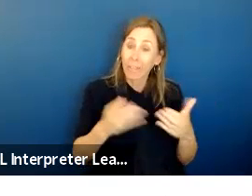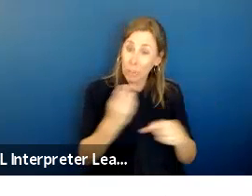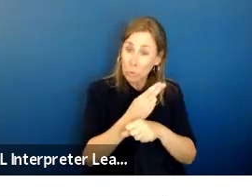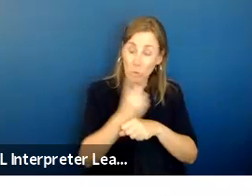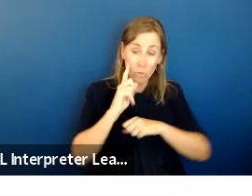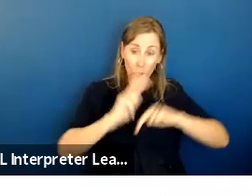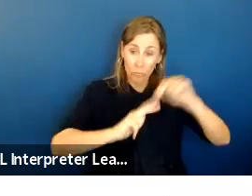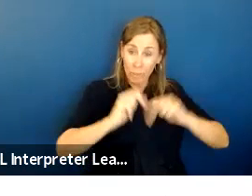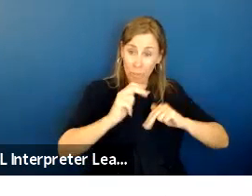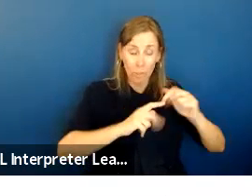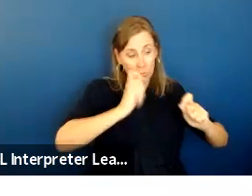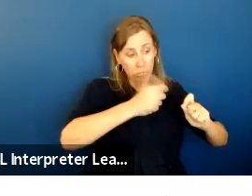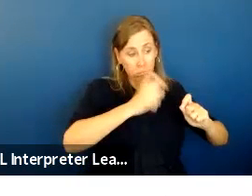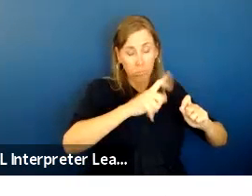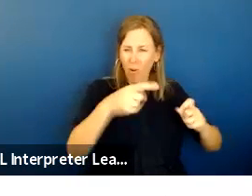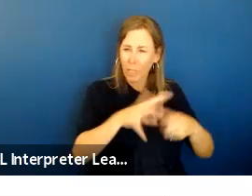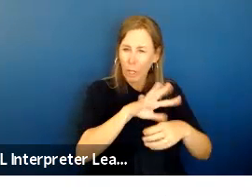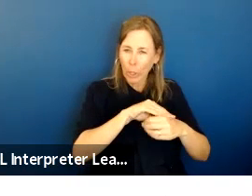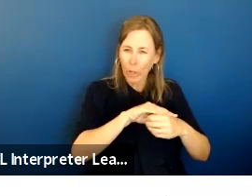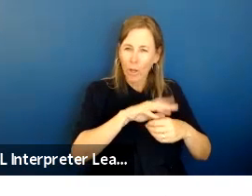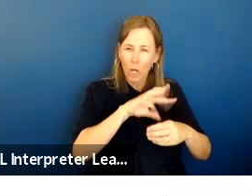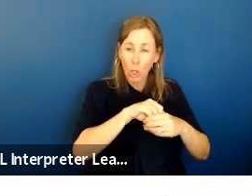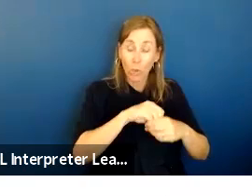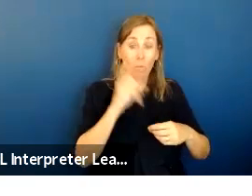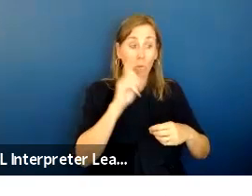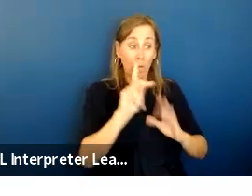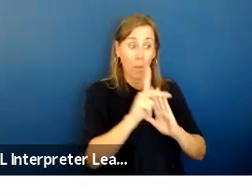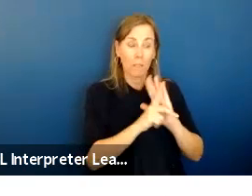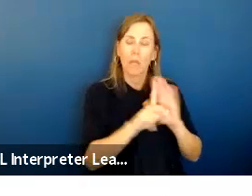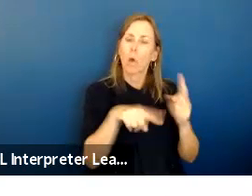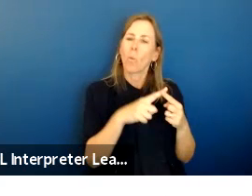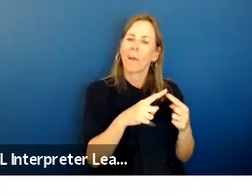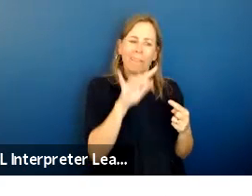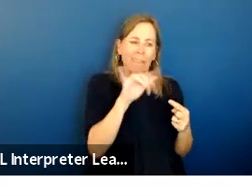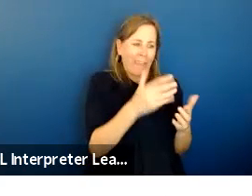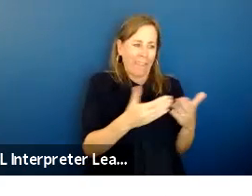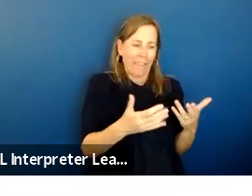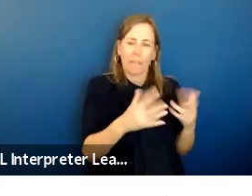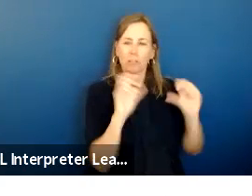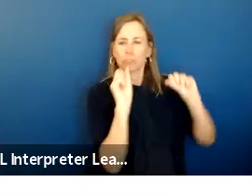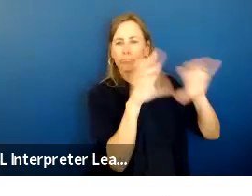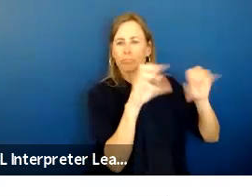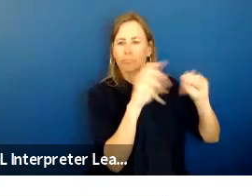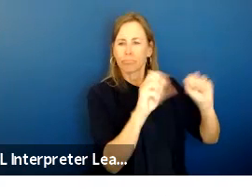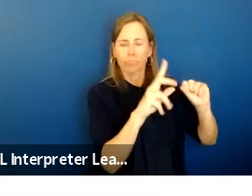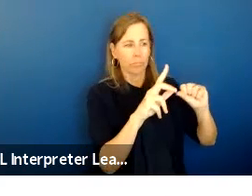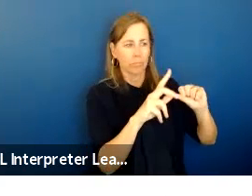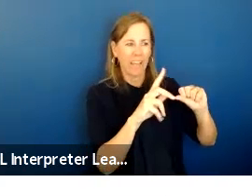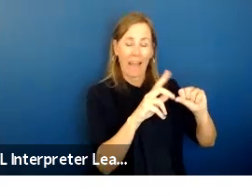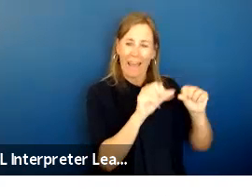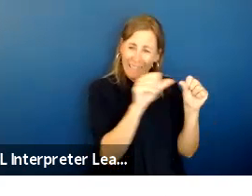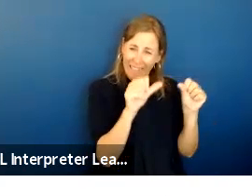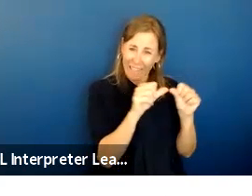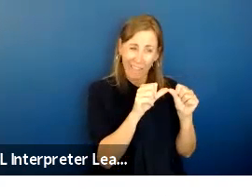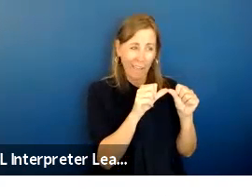only be covered by the policy while these items are stored in a fully enclosed building at the insured location or an adjacent